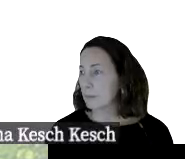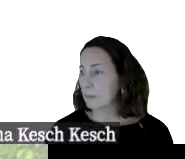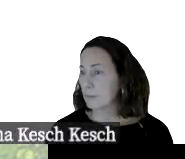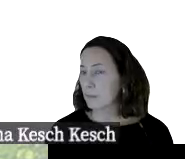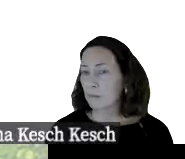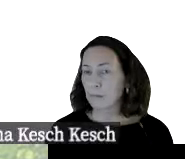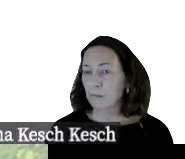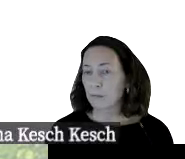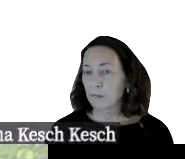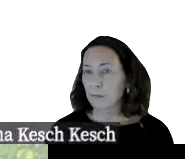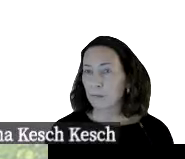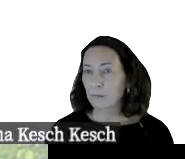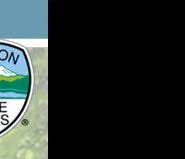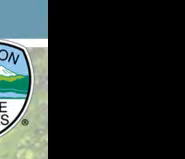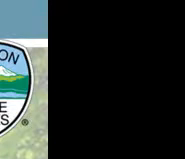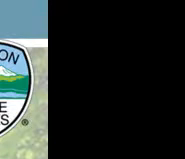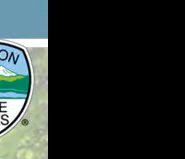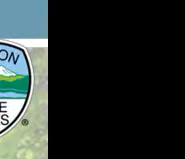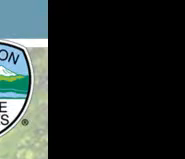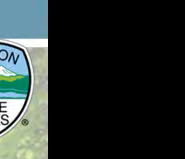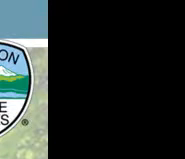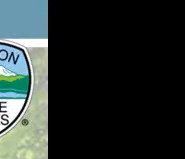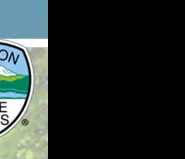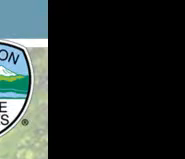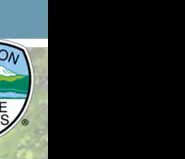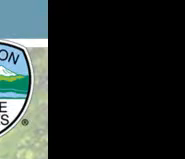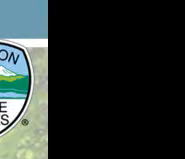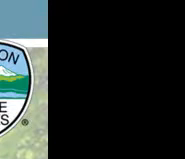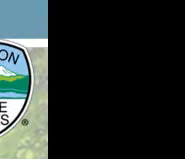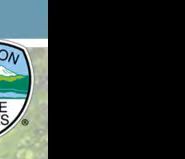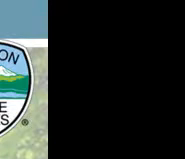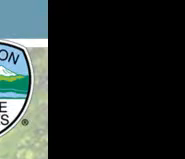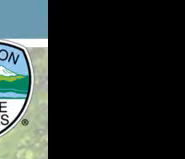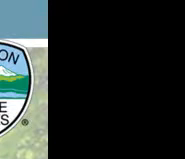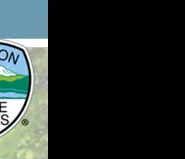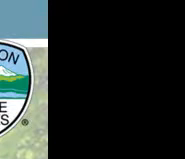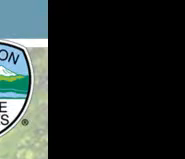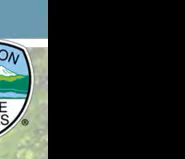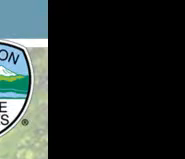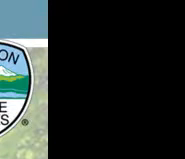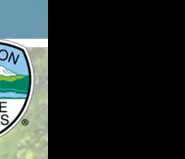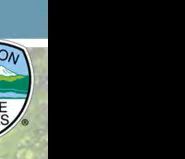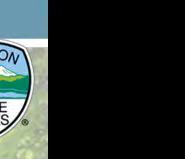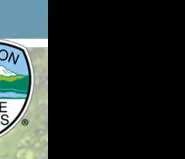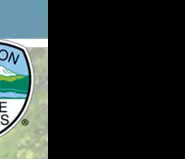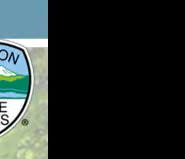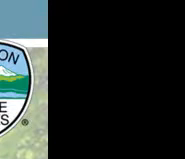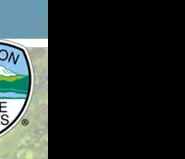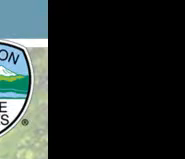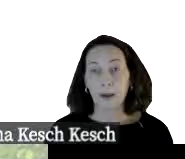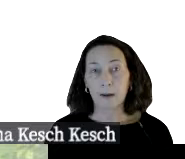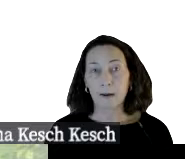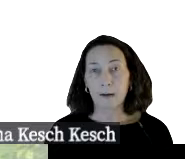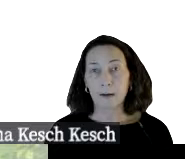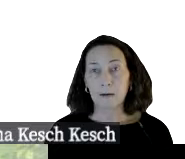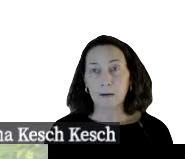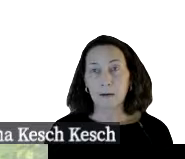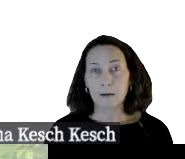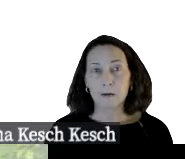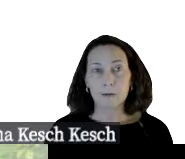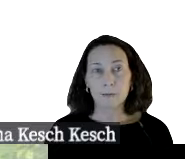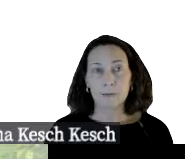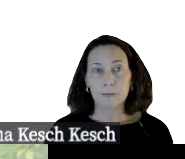We're gonna. But we see we see the interpreters above you. Okay,